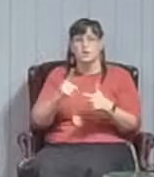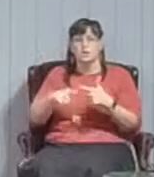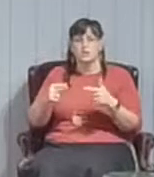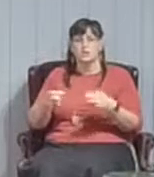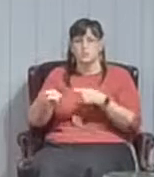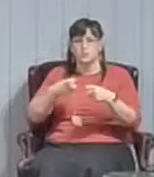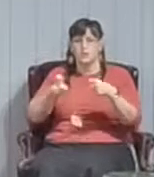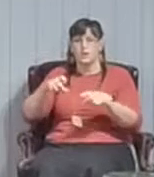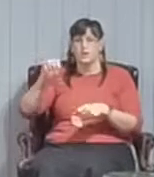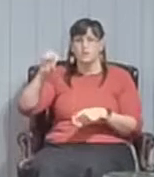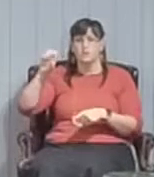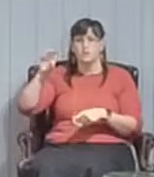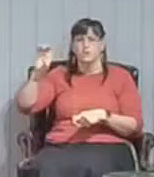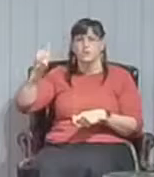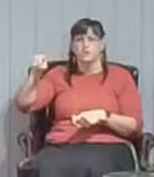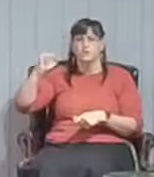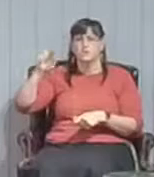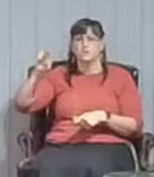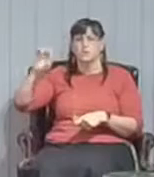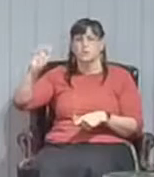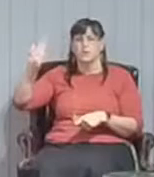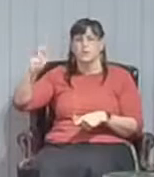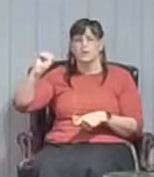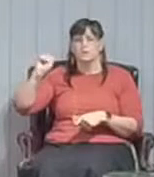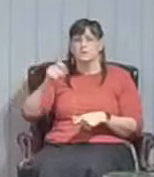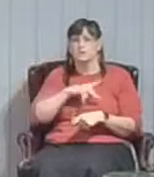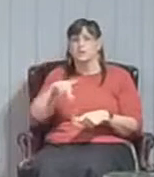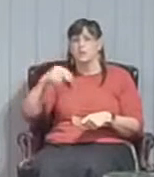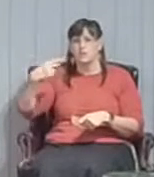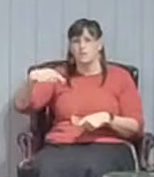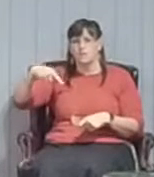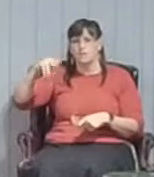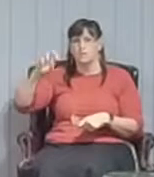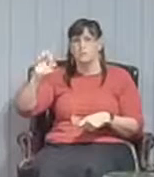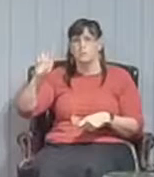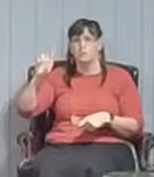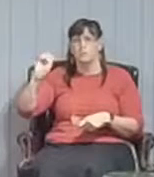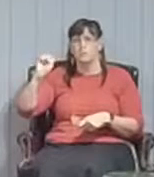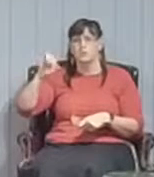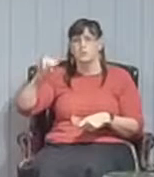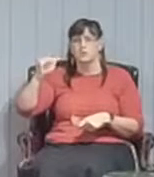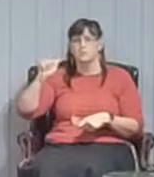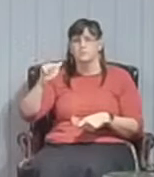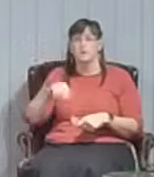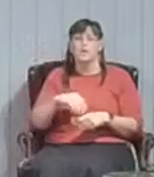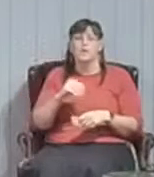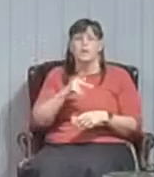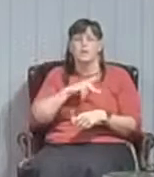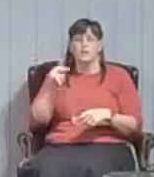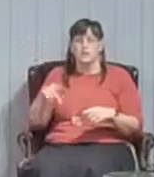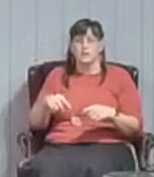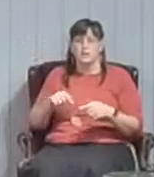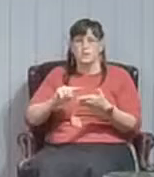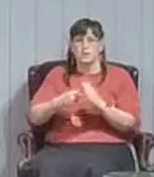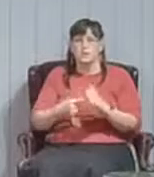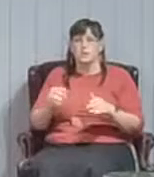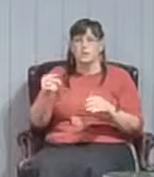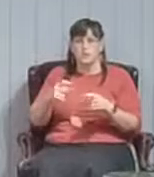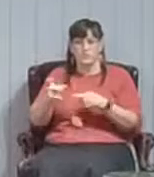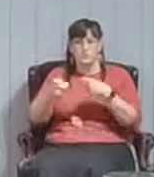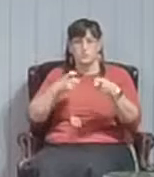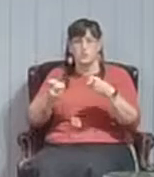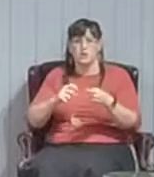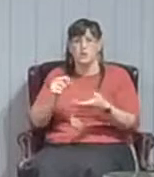of Persia. And in the reign of Ahasuerus, in the beginning of his reign, wrote they unto him an accusation against